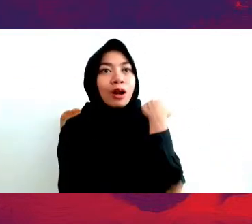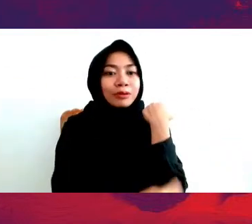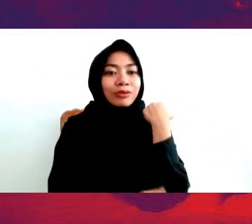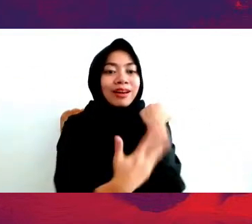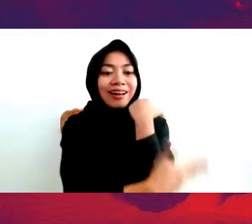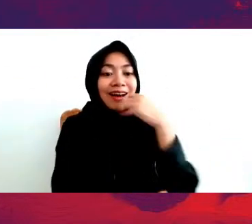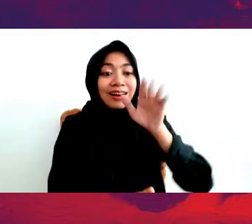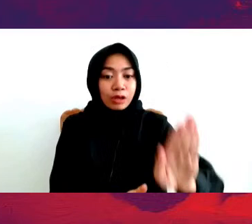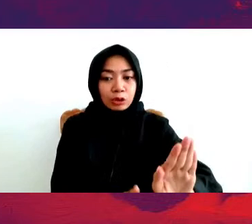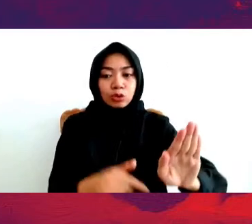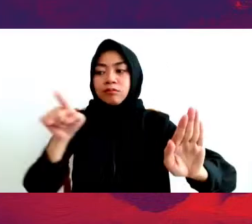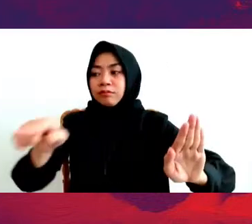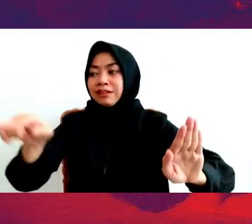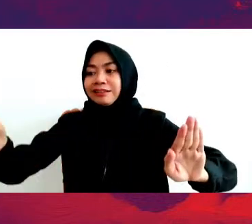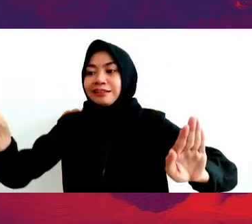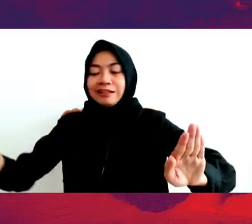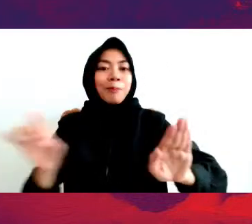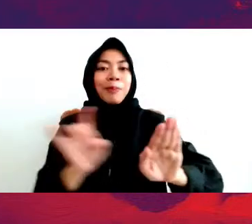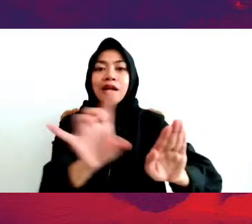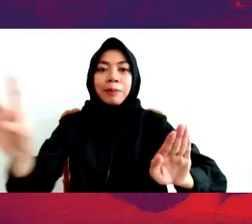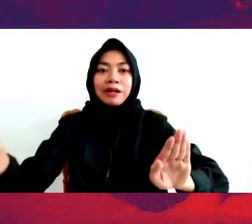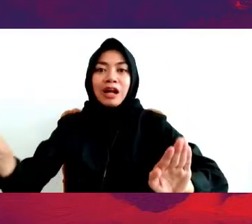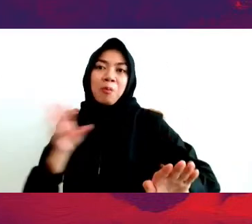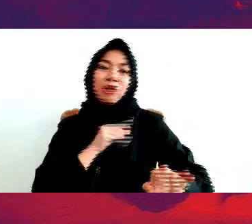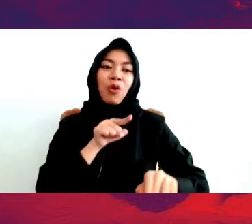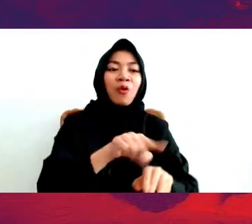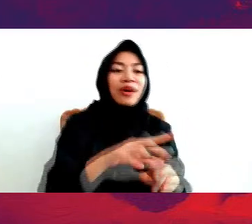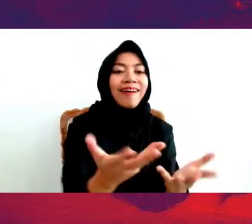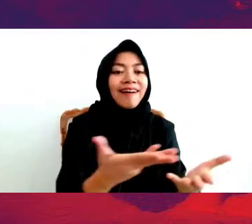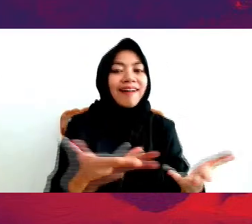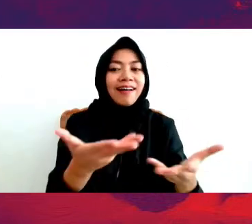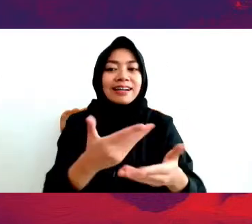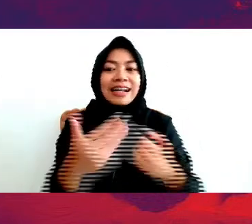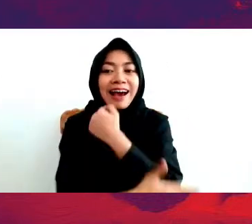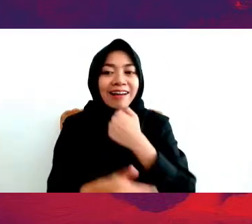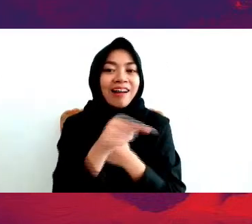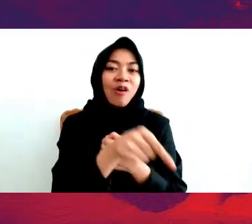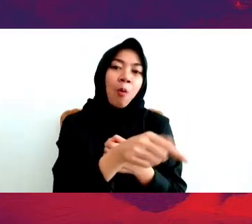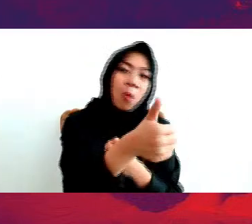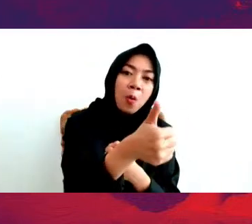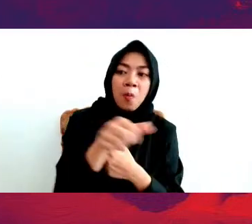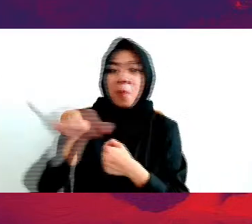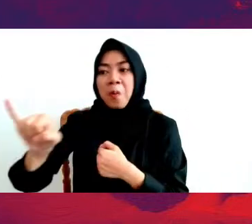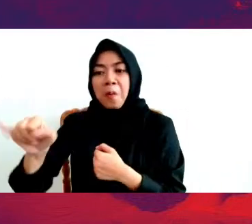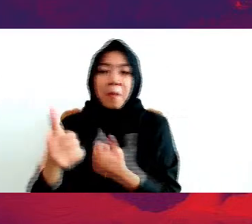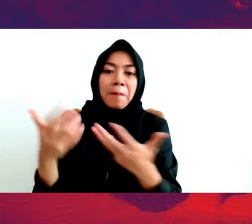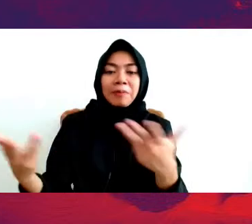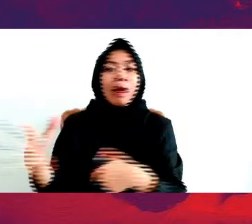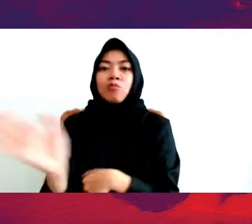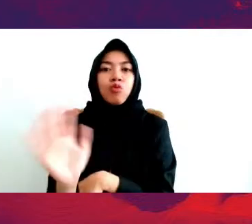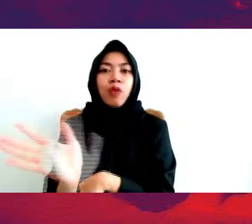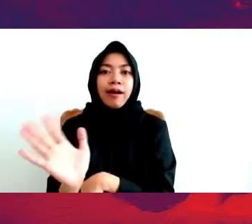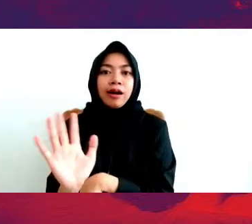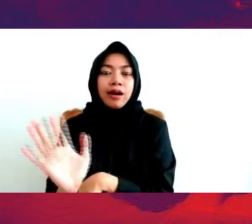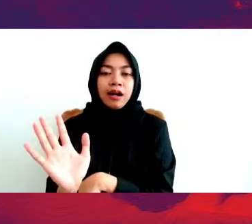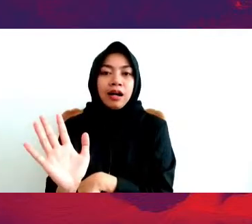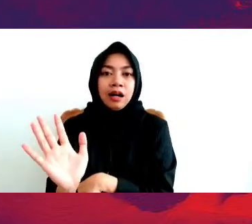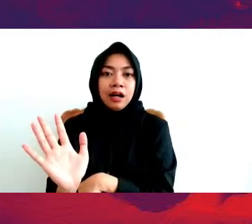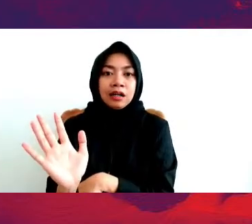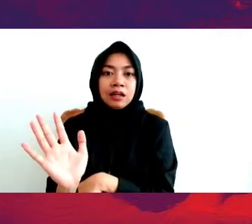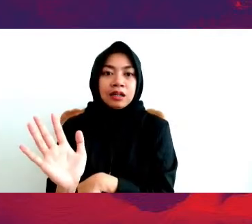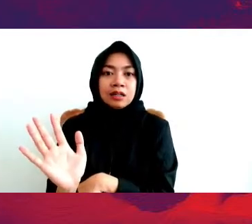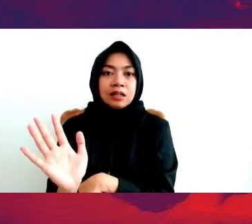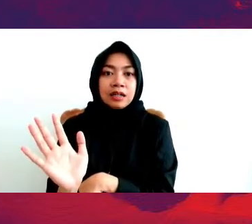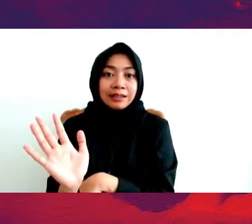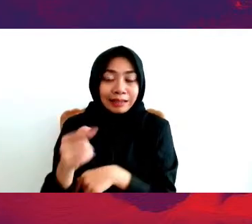not about comparing their country with another country. Now, this global measure is developed, constructed, and